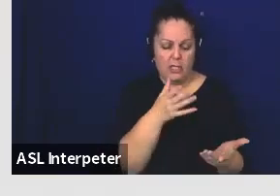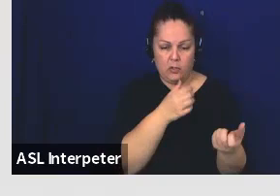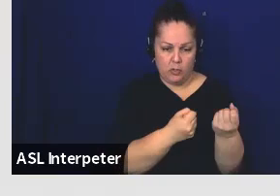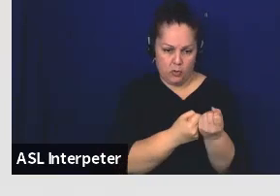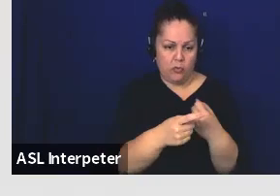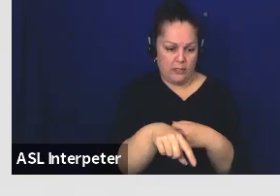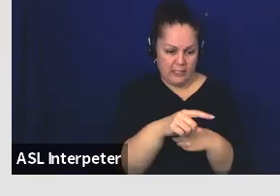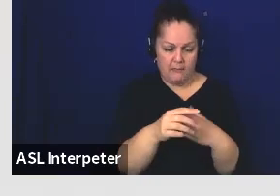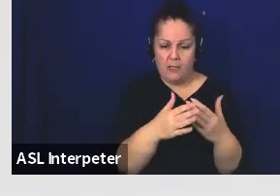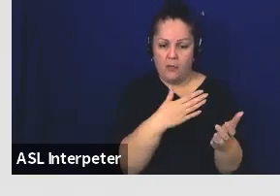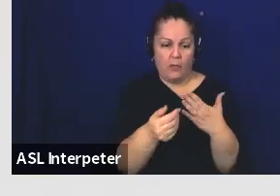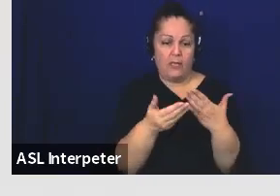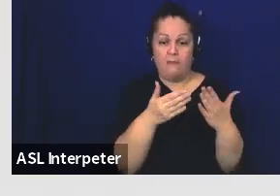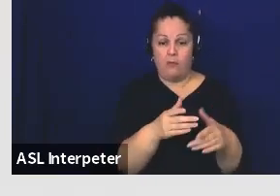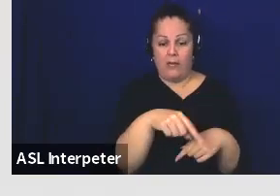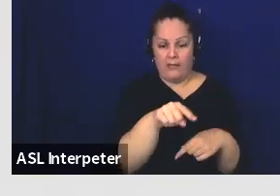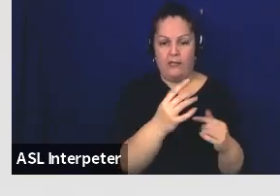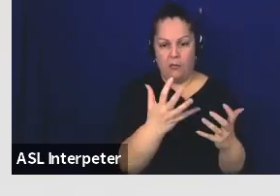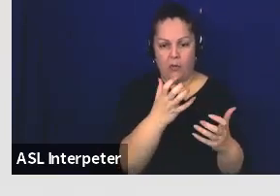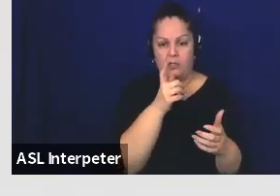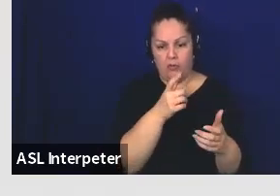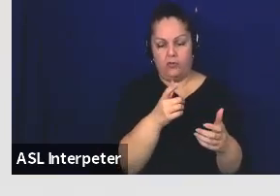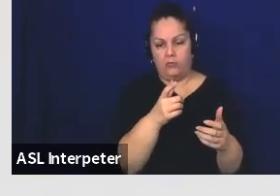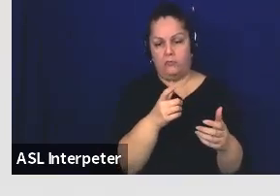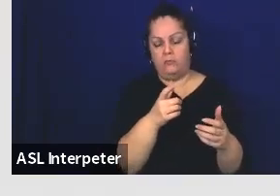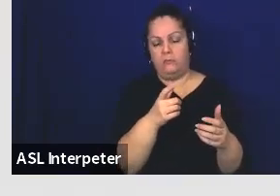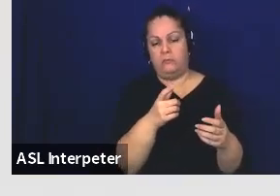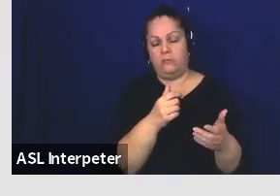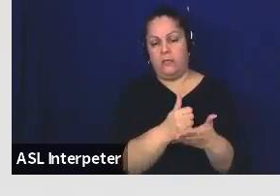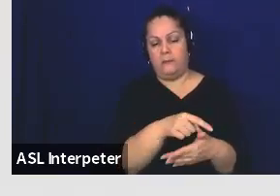them in whatever way they want you to fulfill that role.